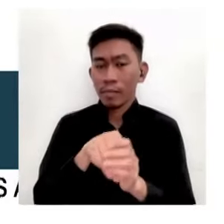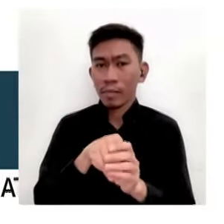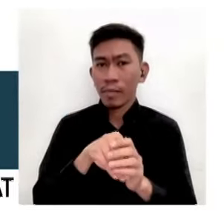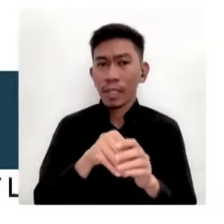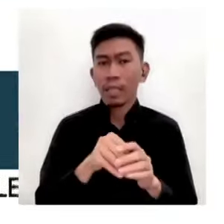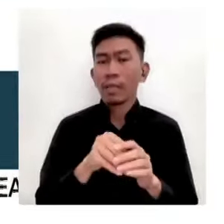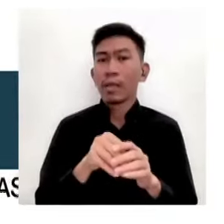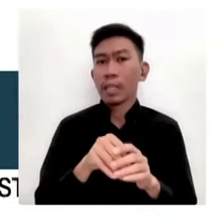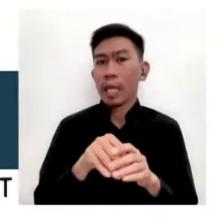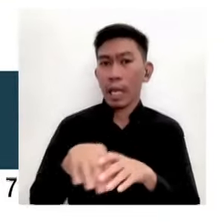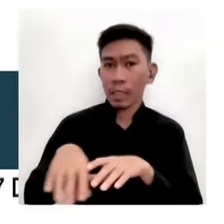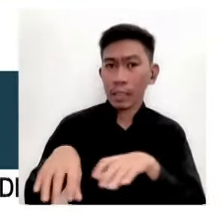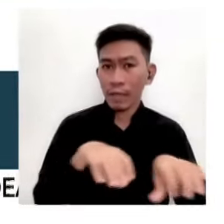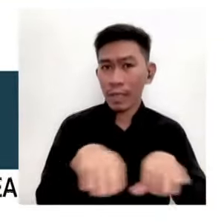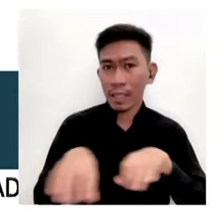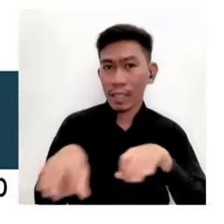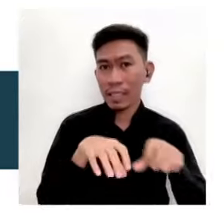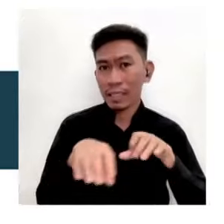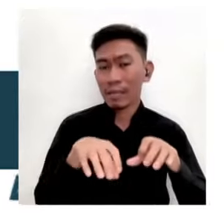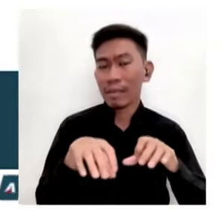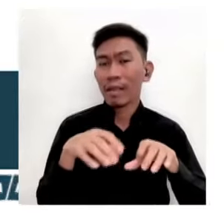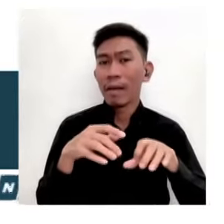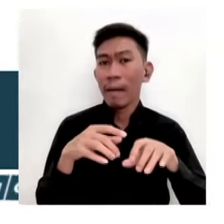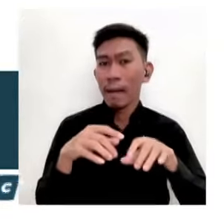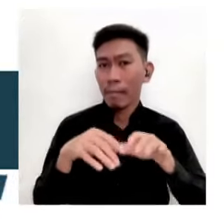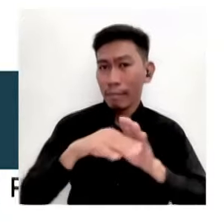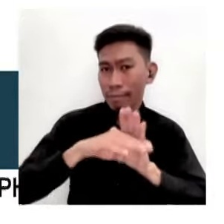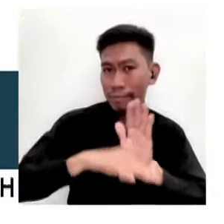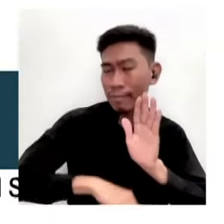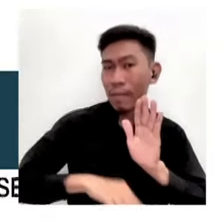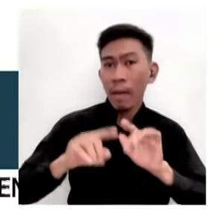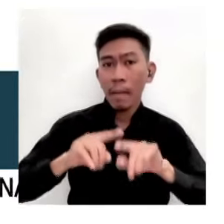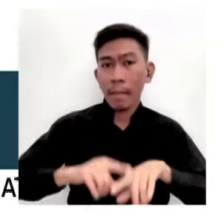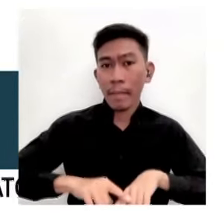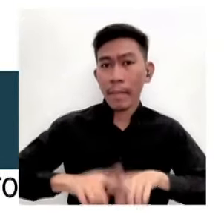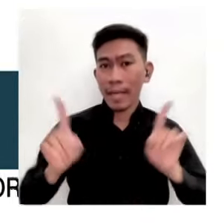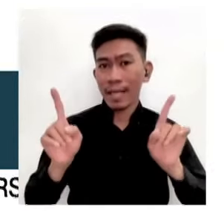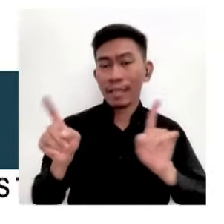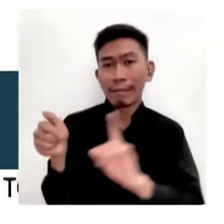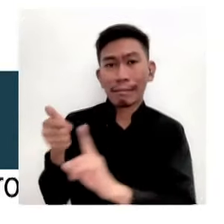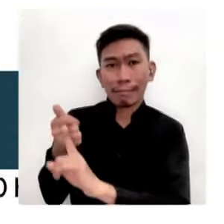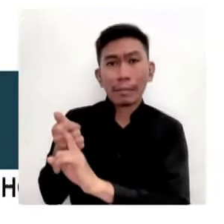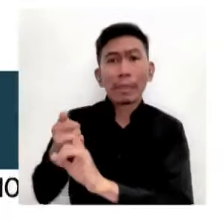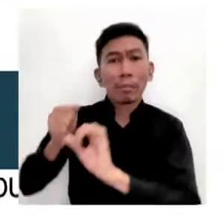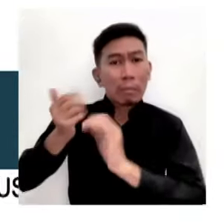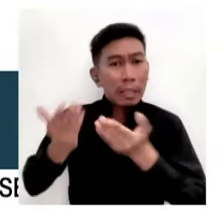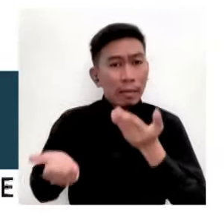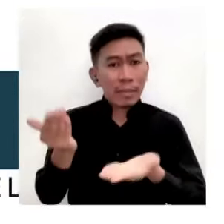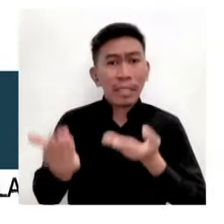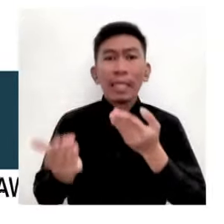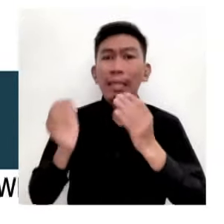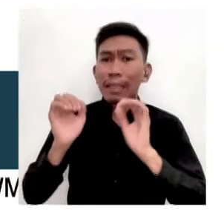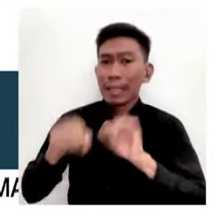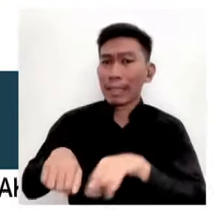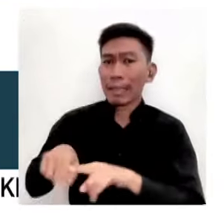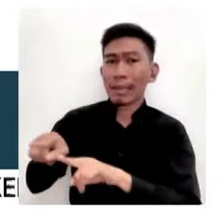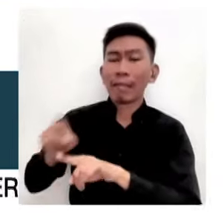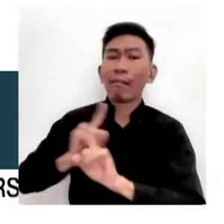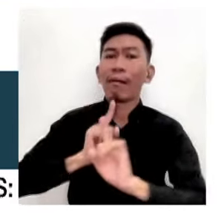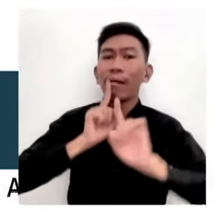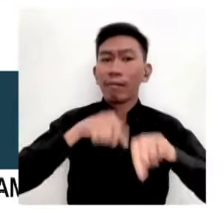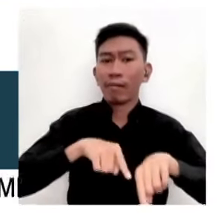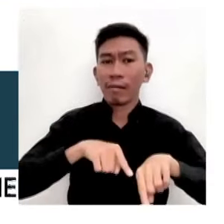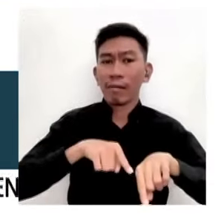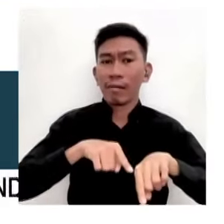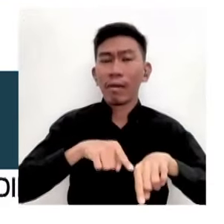day-to-day operations, but he could be the one who could answer with